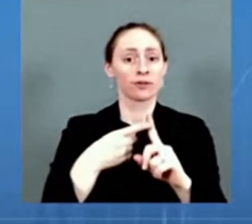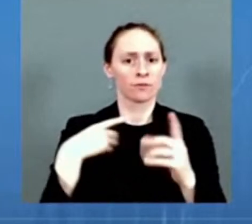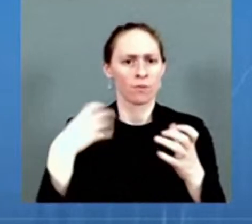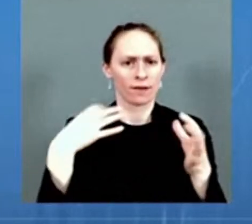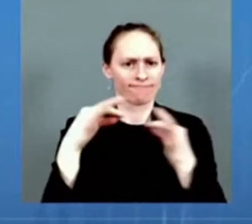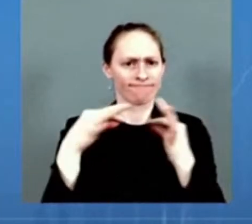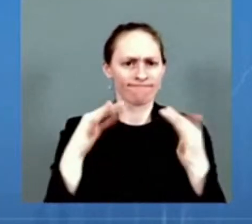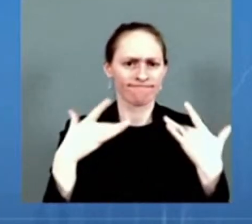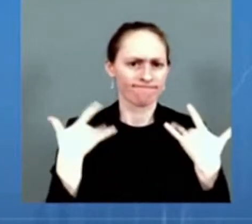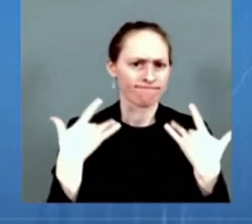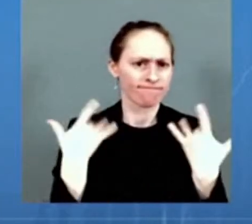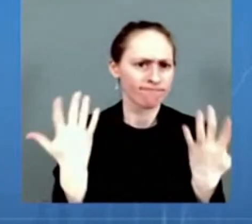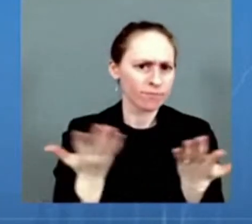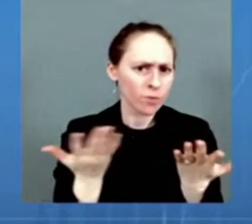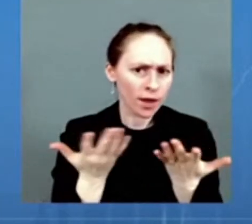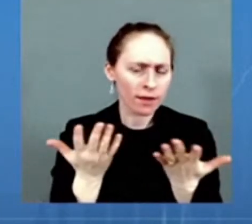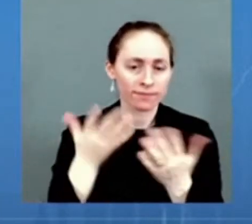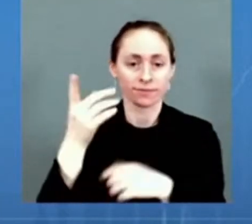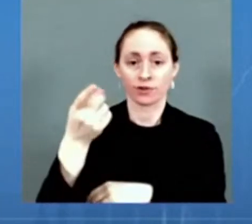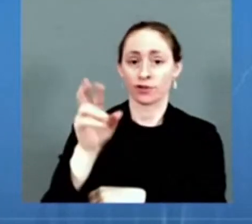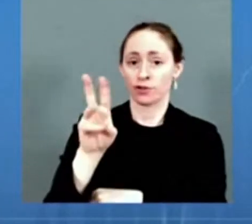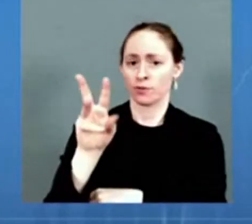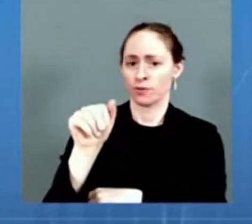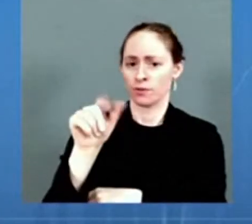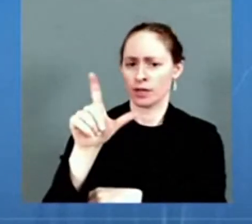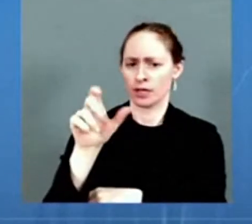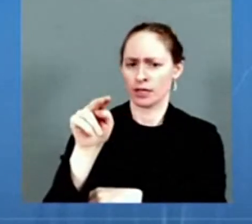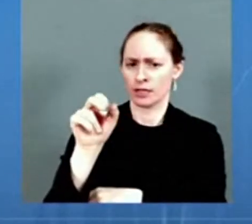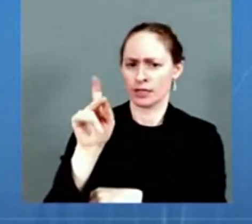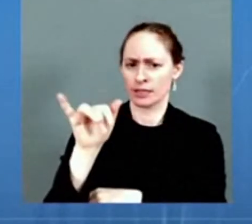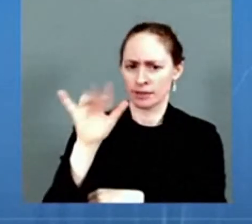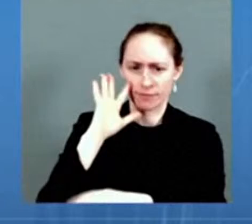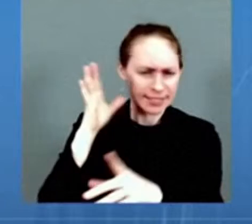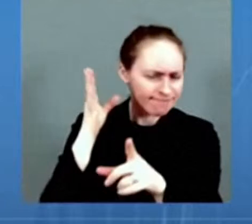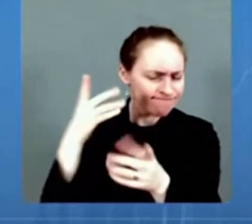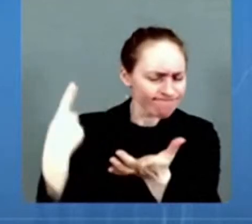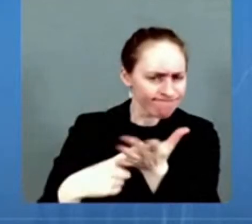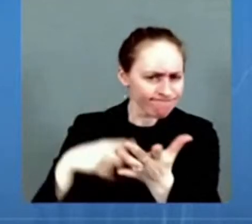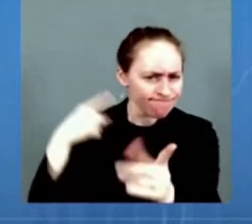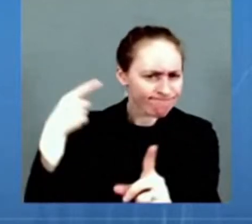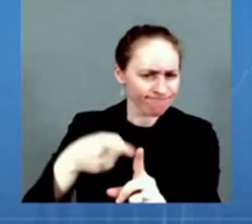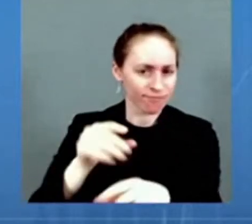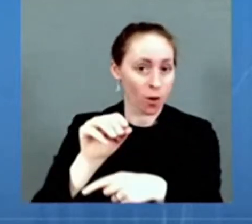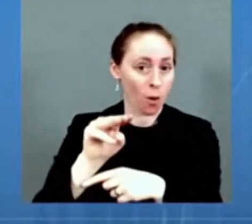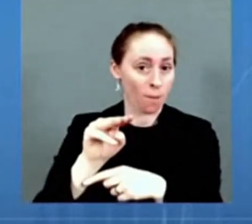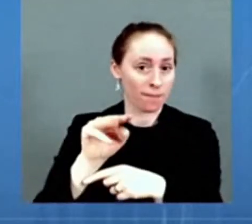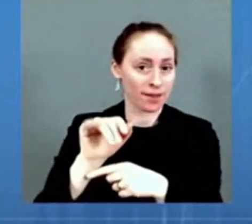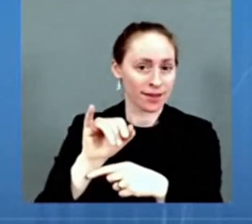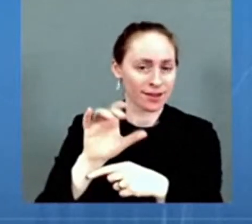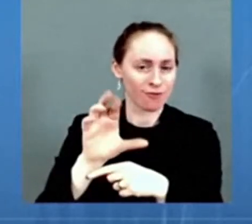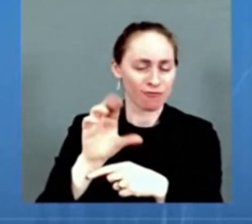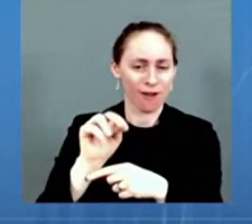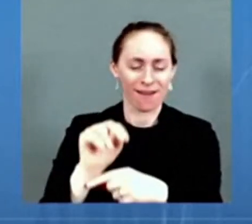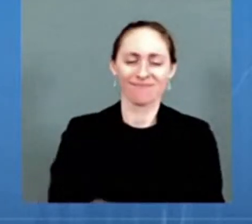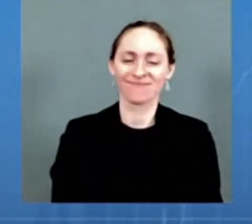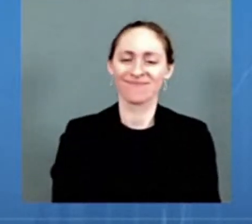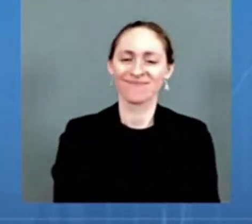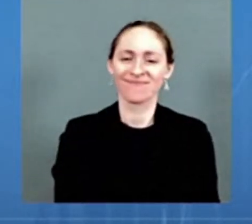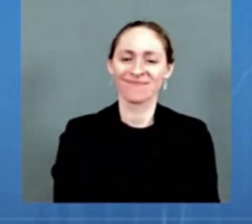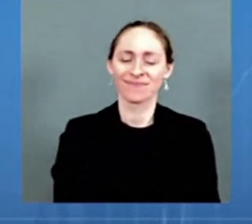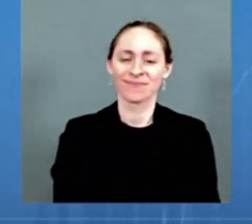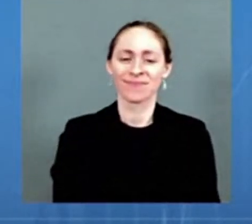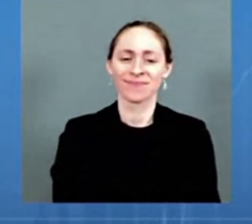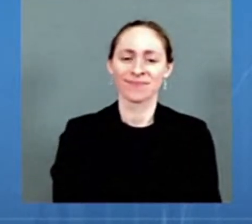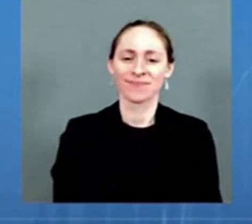the world. Over to you, Dr. Walensky. Good morning. Thank you, Jeff. I'd like to start by walking you through today's data.